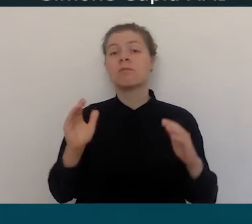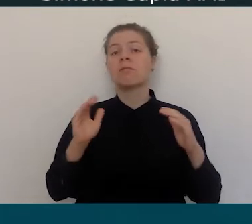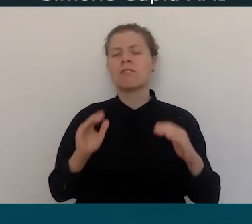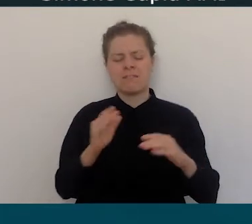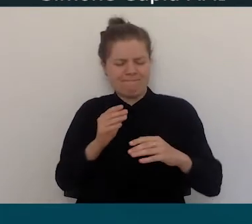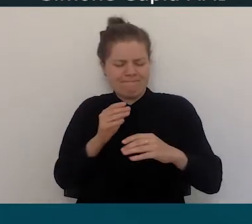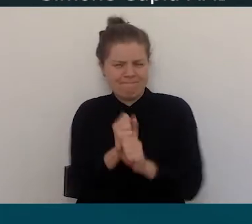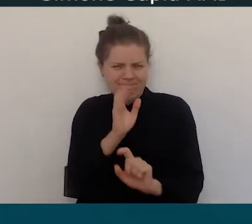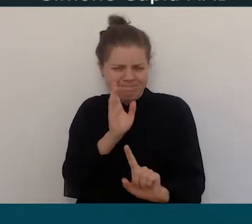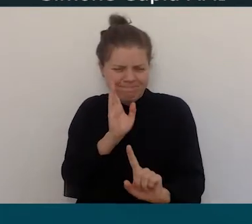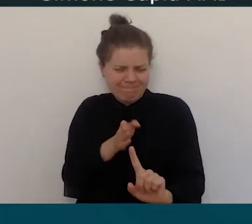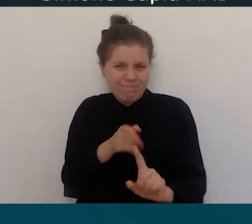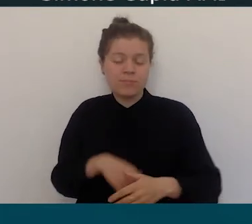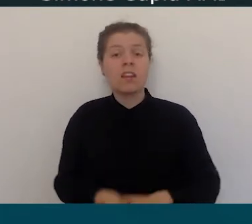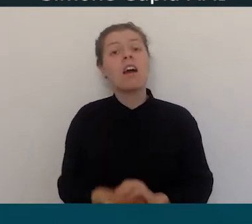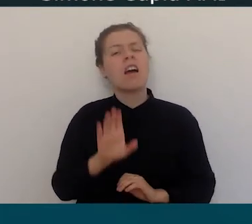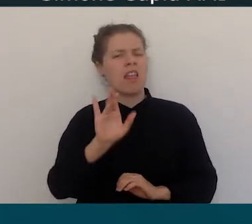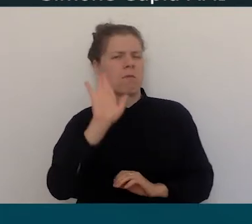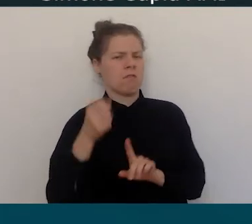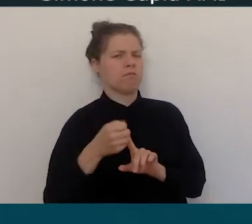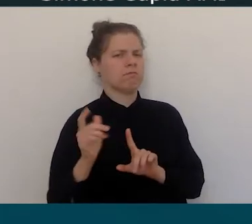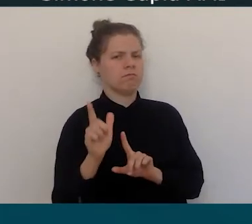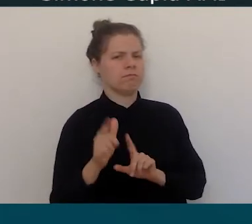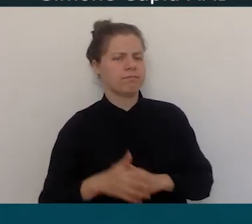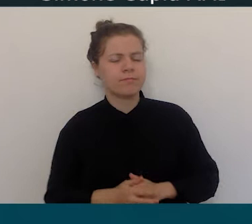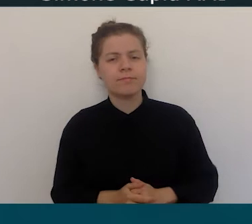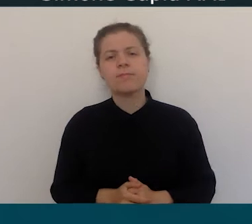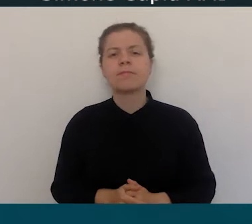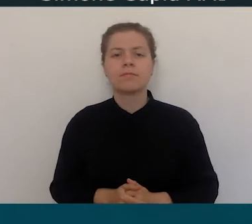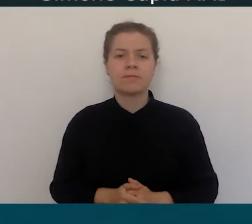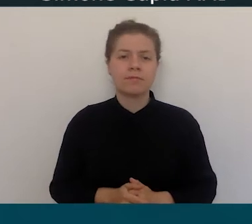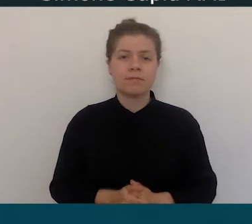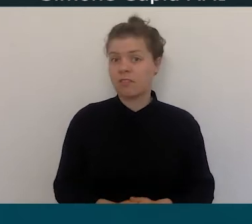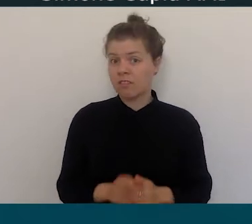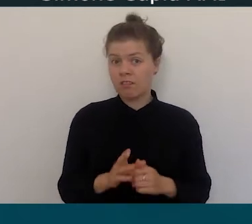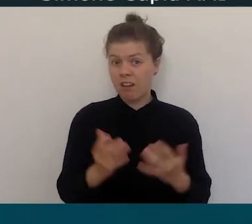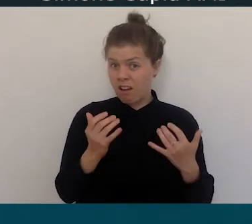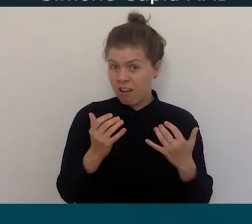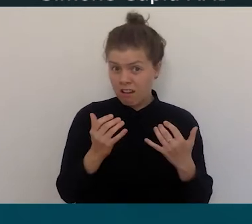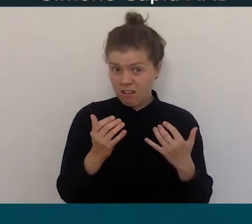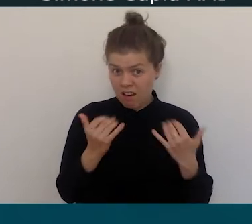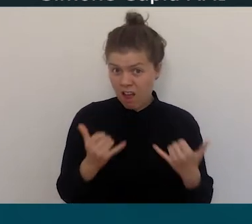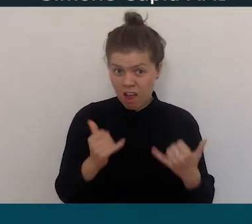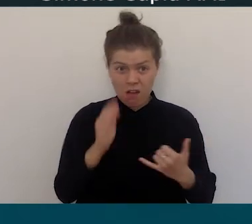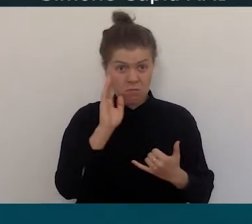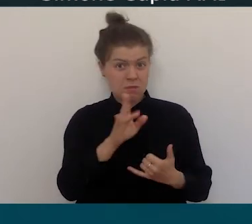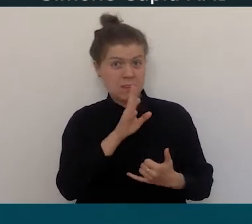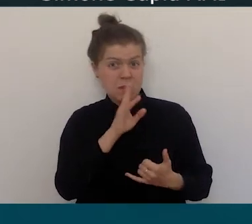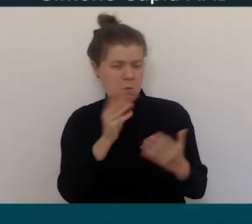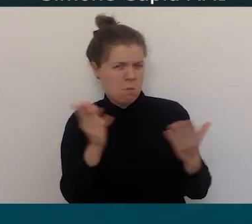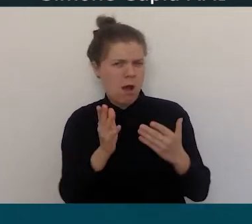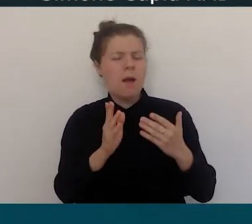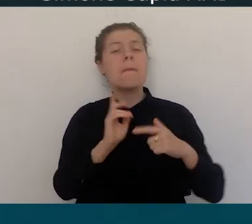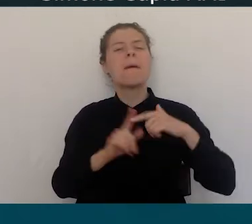Concise, and we'll talk a little bit more about this as we go on. What am I going to say and how am I going to say it as quickly as